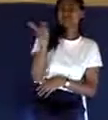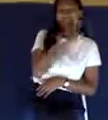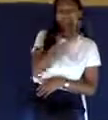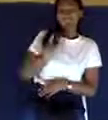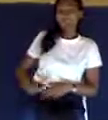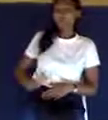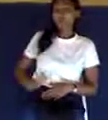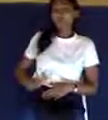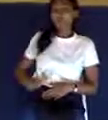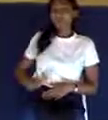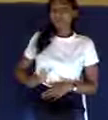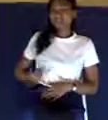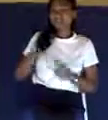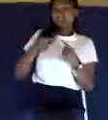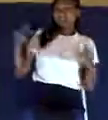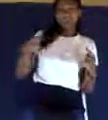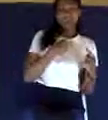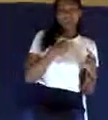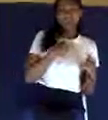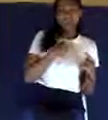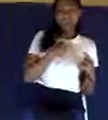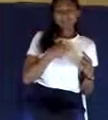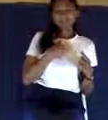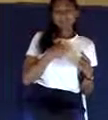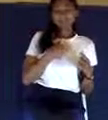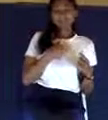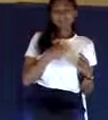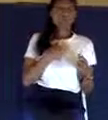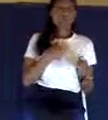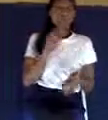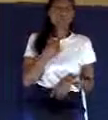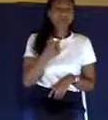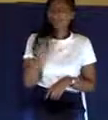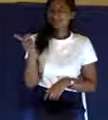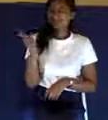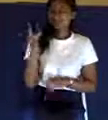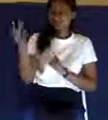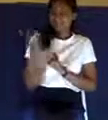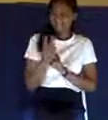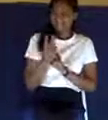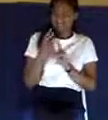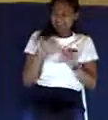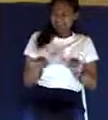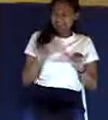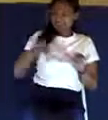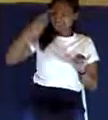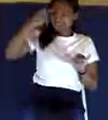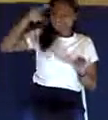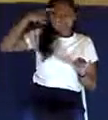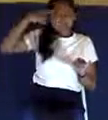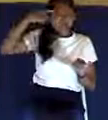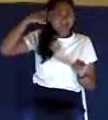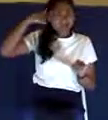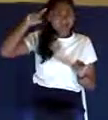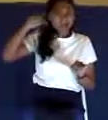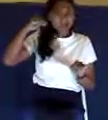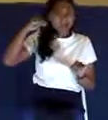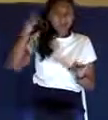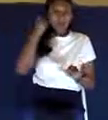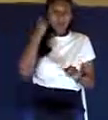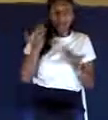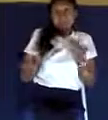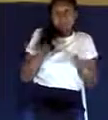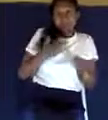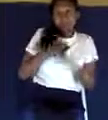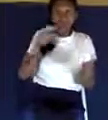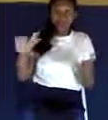has gone out against me. She says, there's no advantage for you two to stay with me. I mean, if I were able to get married and have